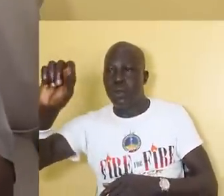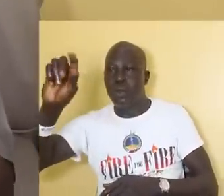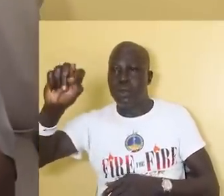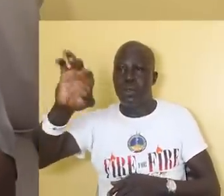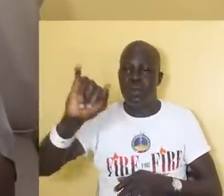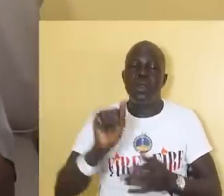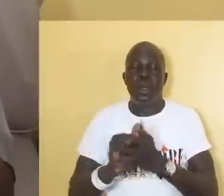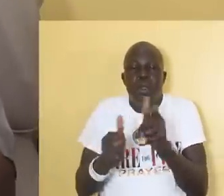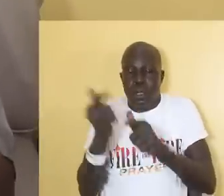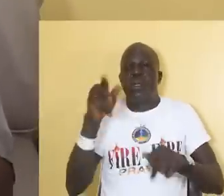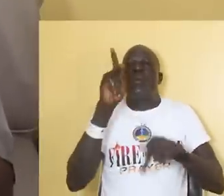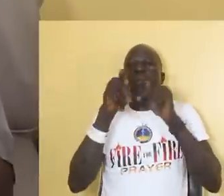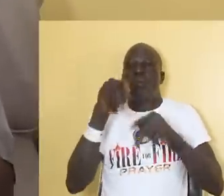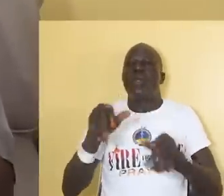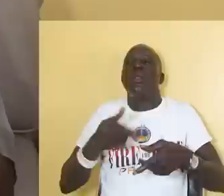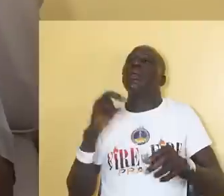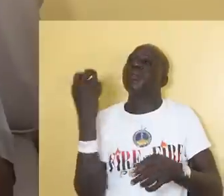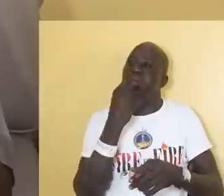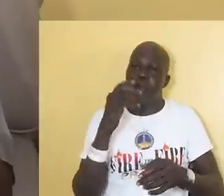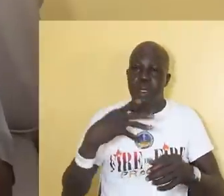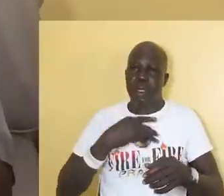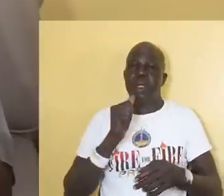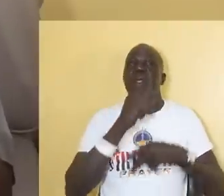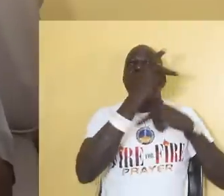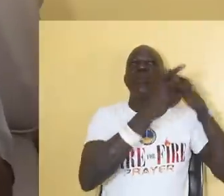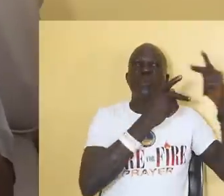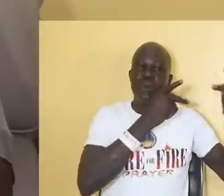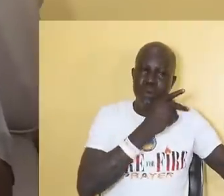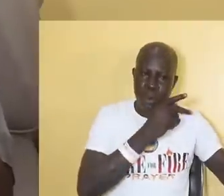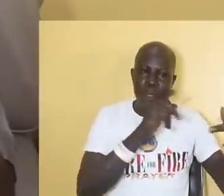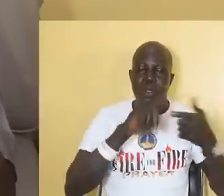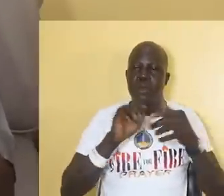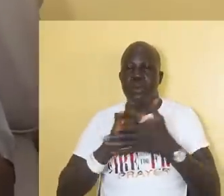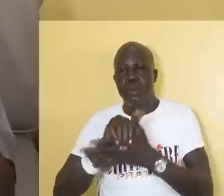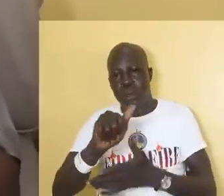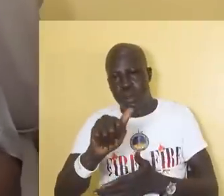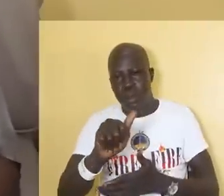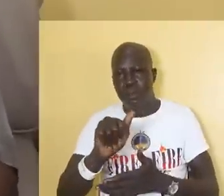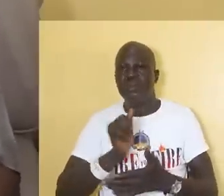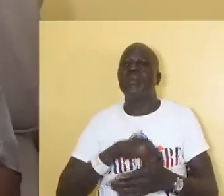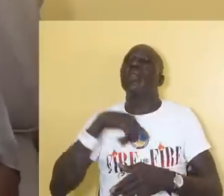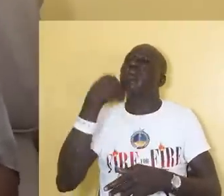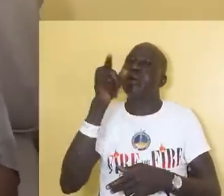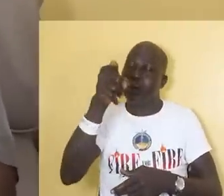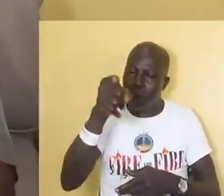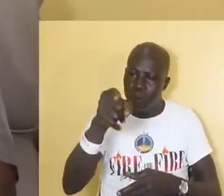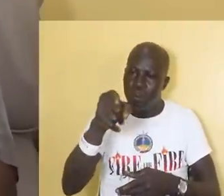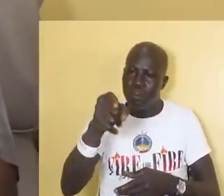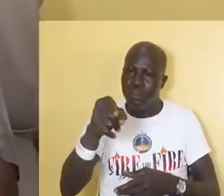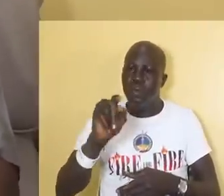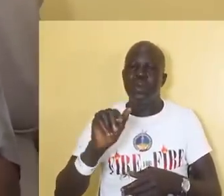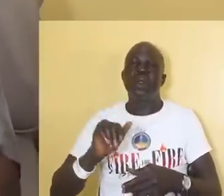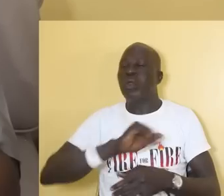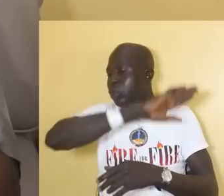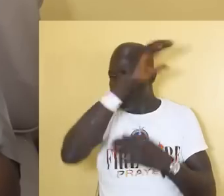wo, e je ki kuku soro. Let me speak. Gege bi woli. As a prophet. Ti e gbagbo. Believe. Mo so fun yin. I declare to you.